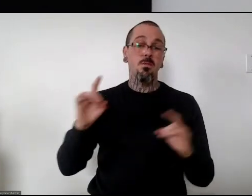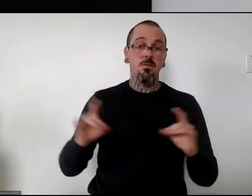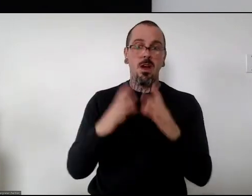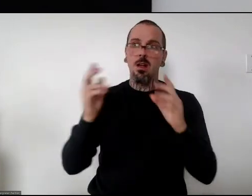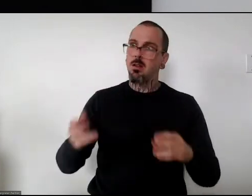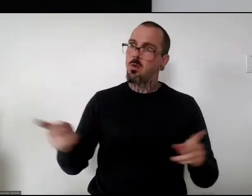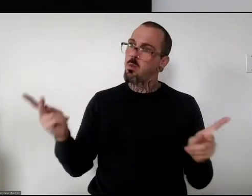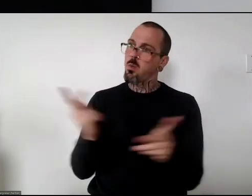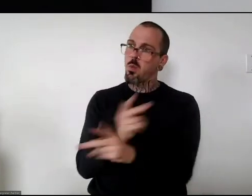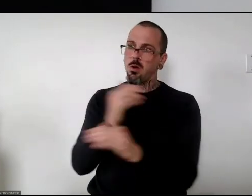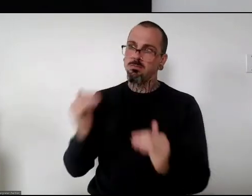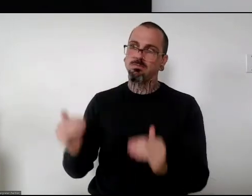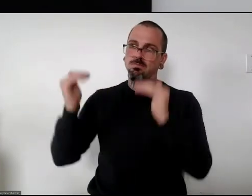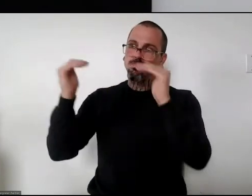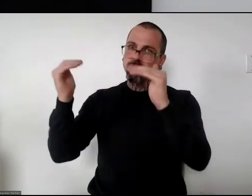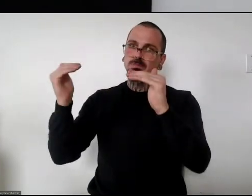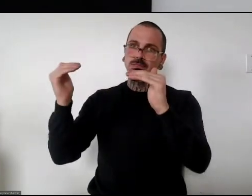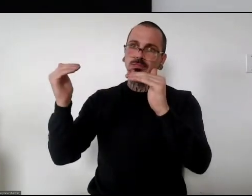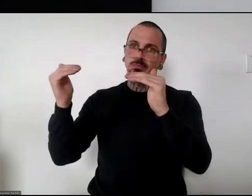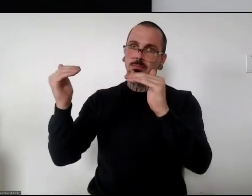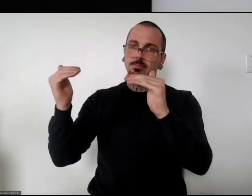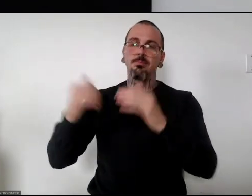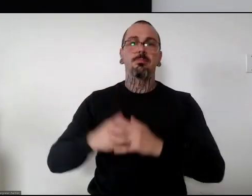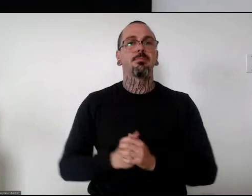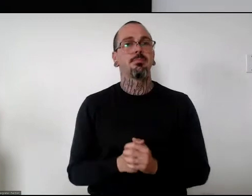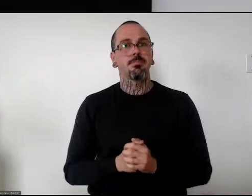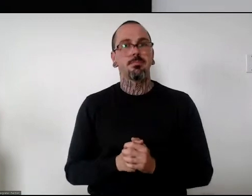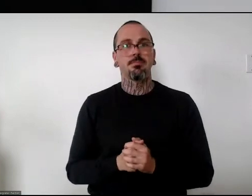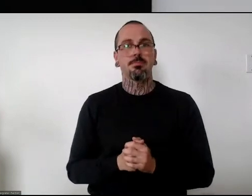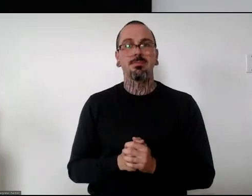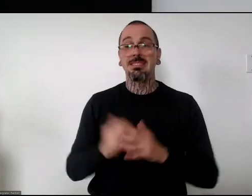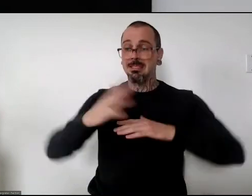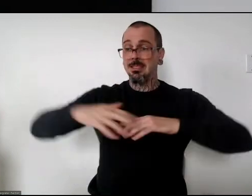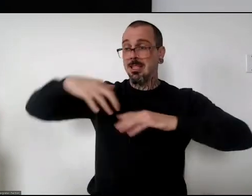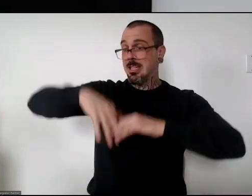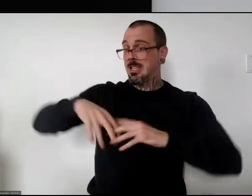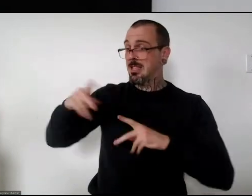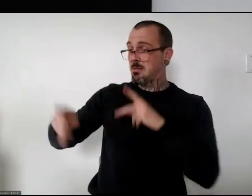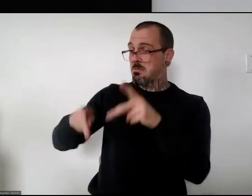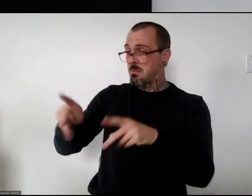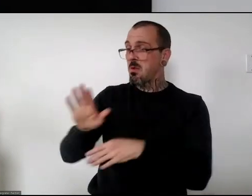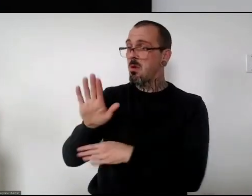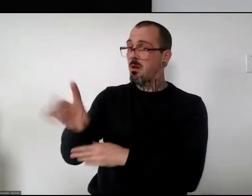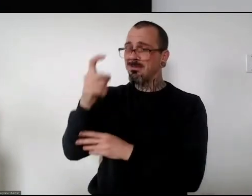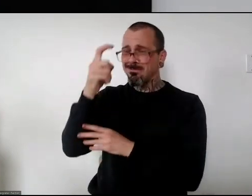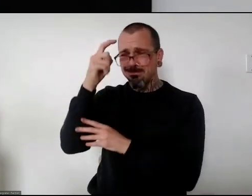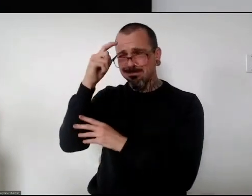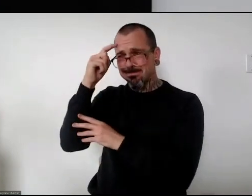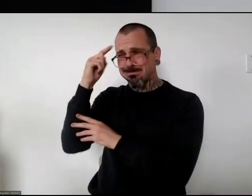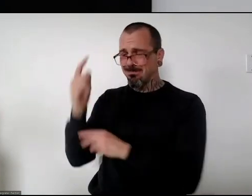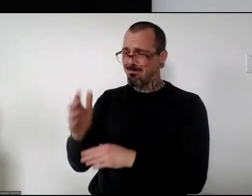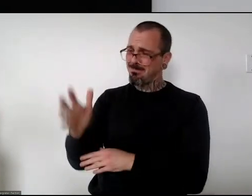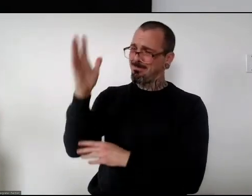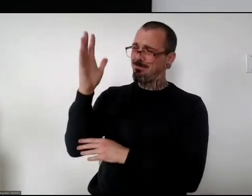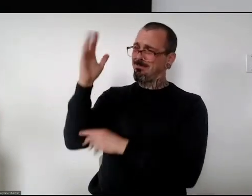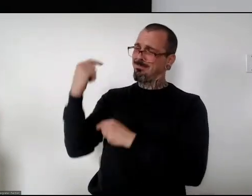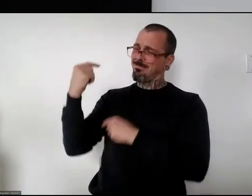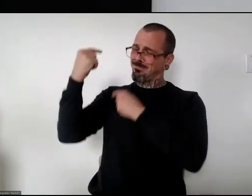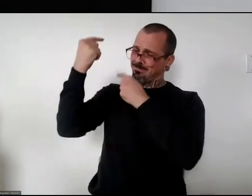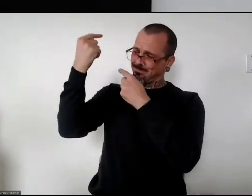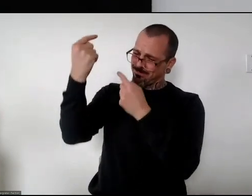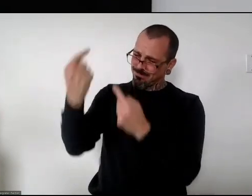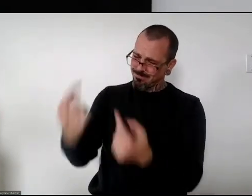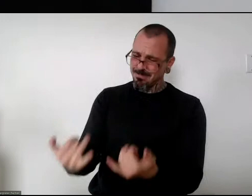The historical and continuing trauma felt by the Indigenous peoples of Newfoundland and Labrador resulting from this disproportionate